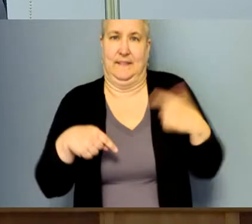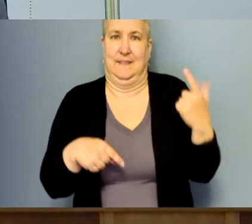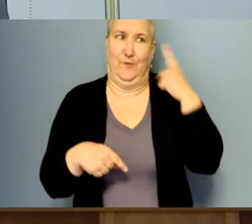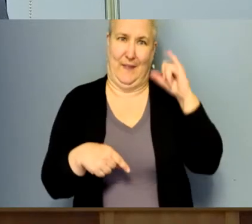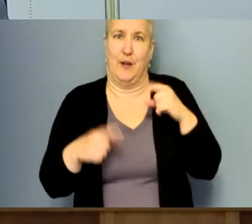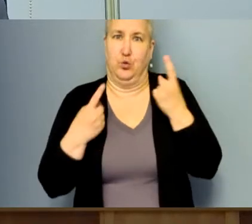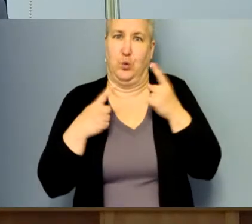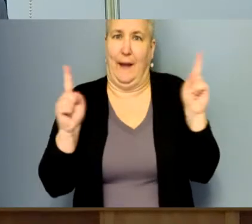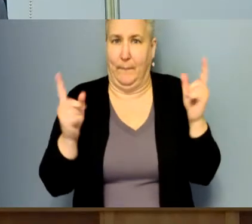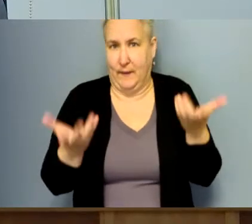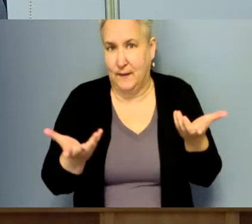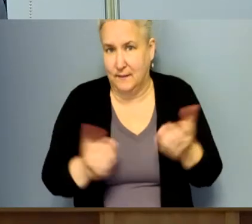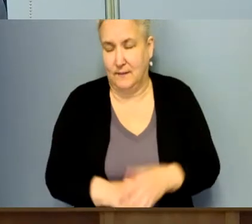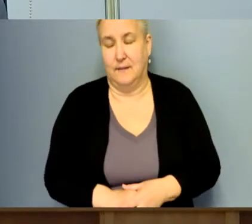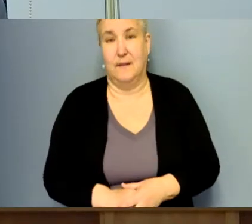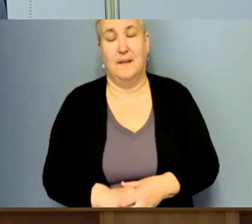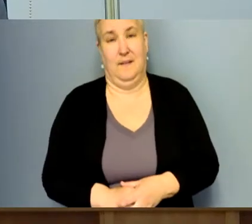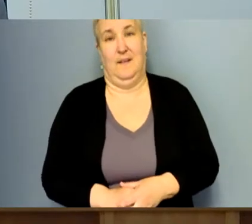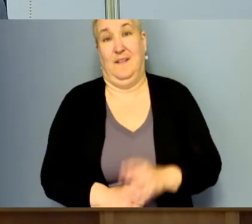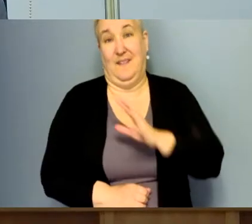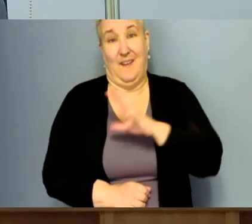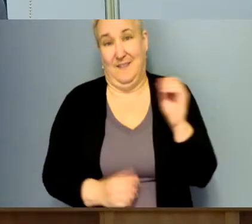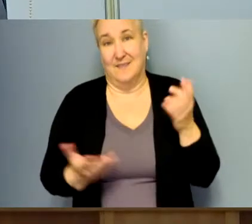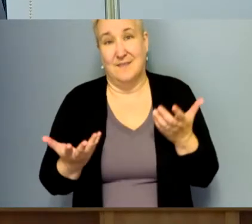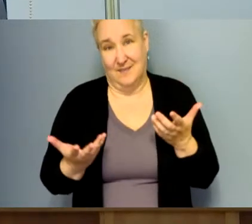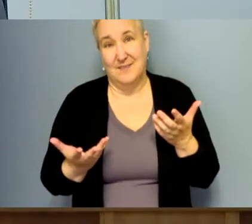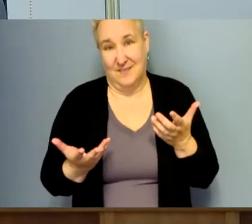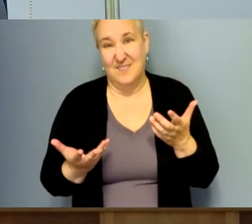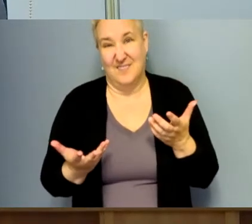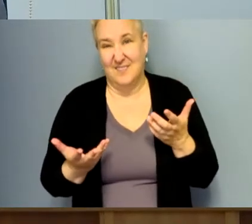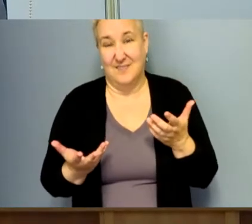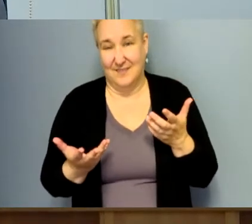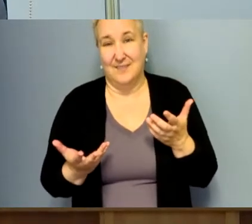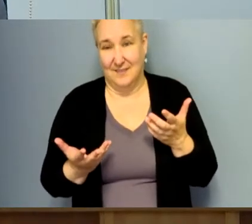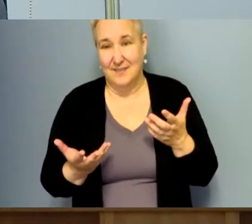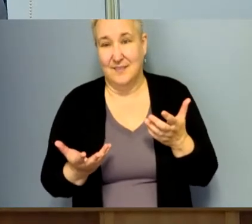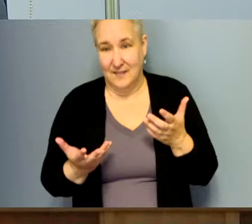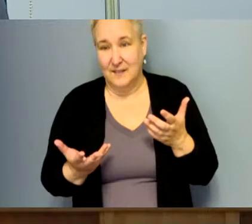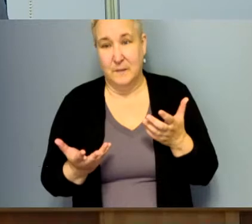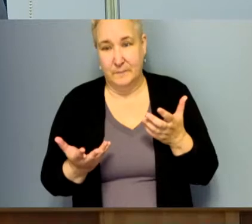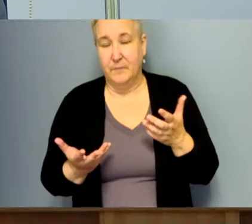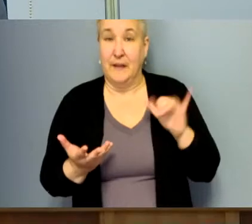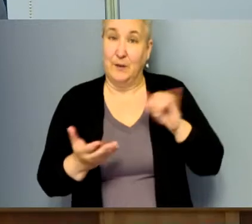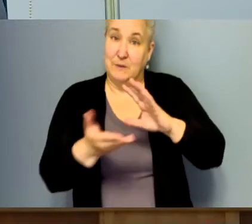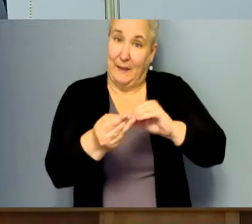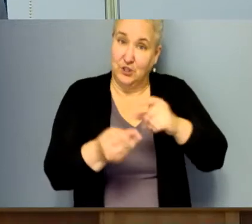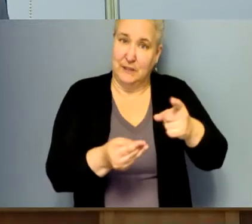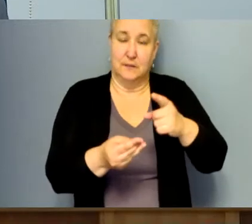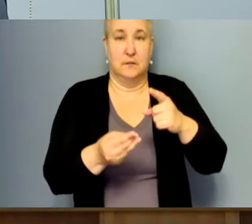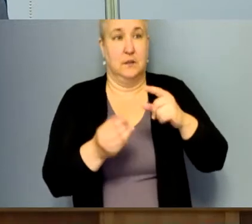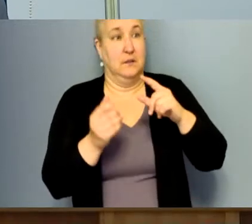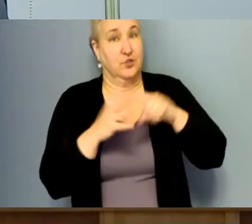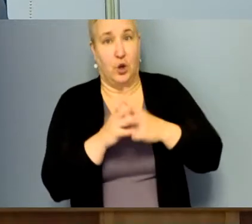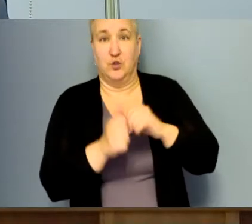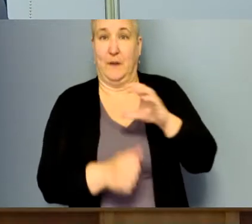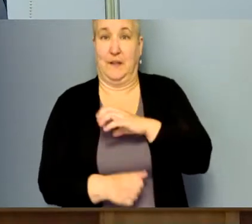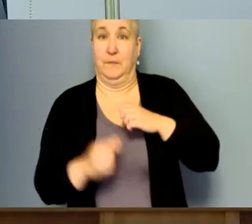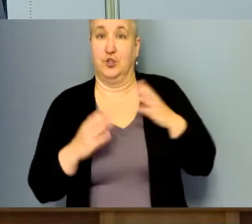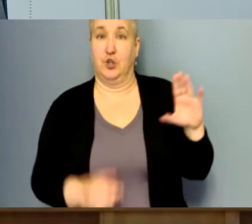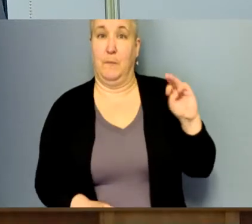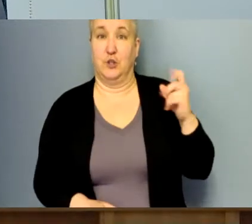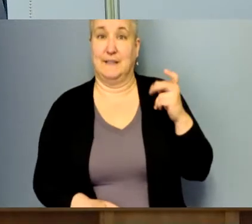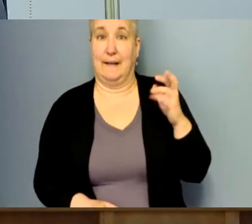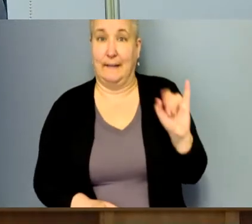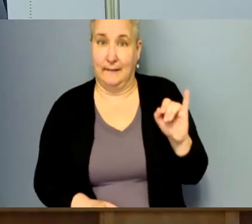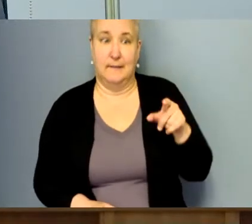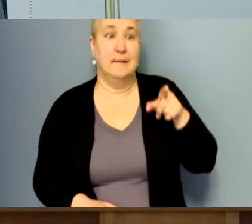happen. And that certainly, and this has been said already, but starts with Commissioner Marseglia. This has been